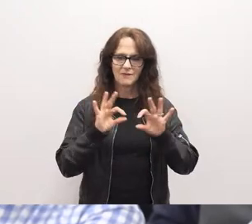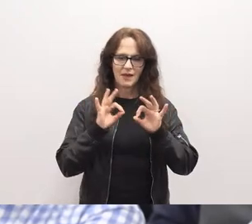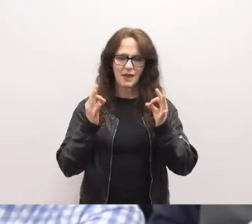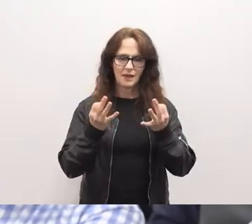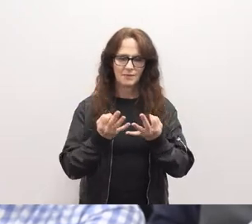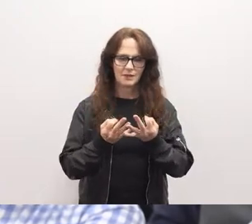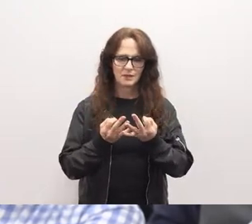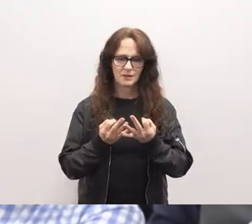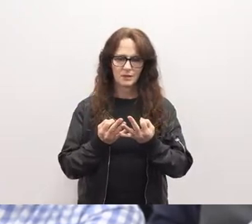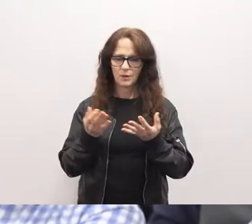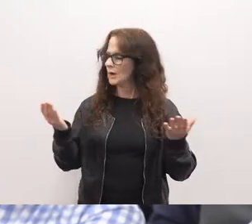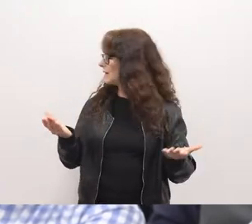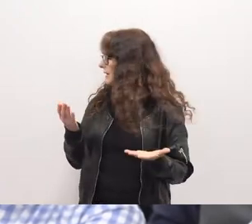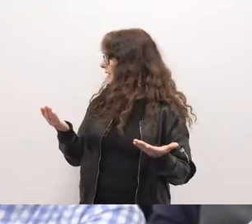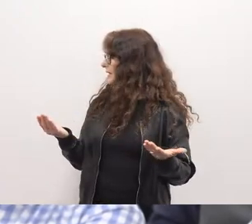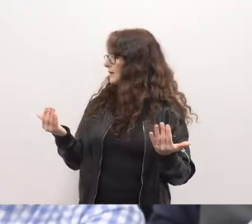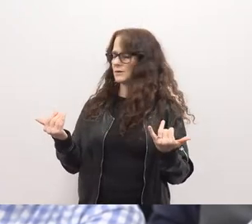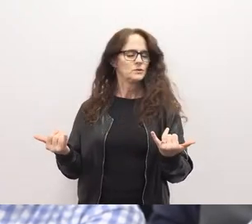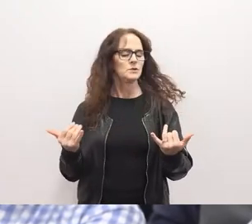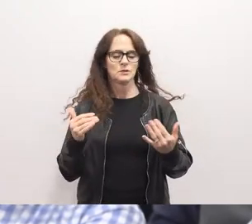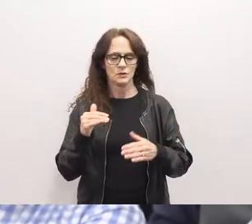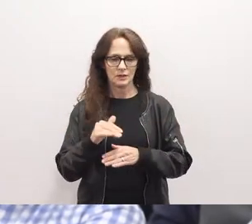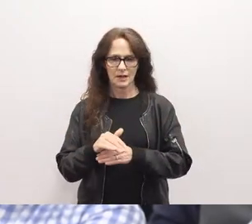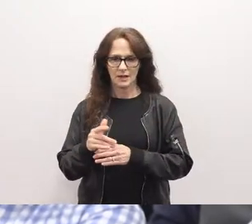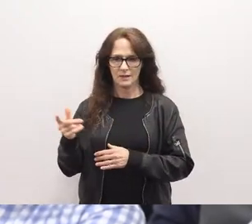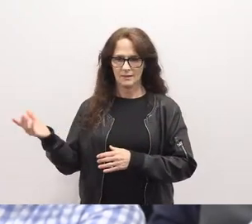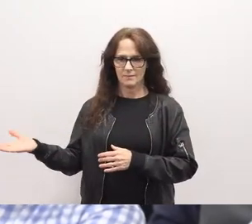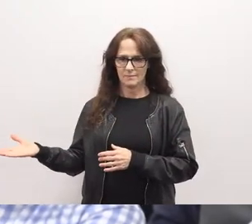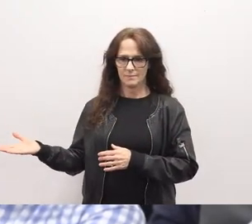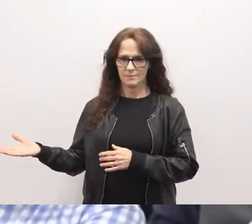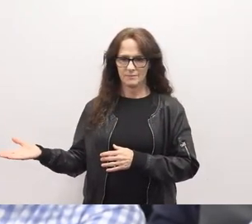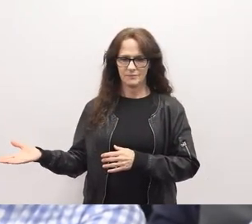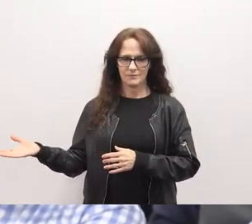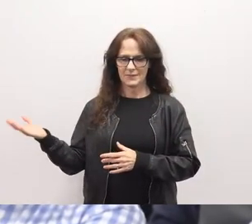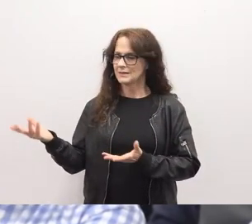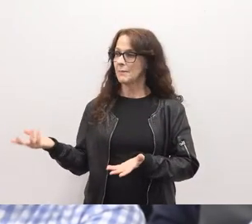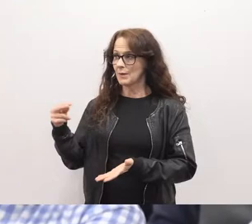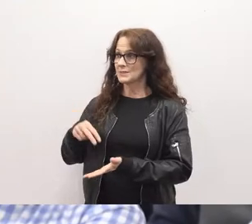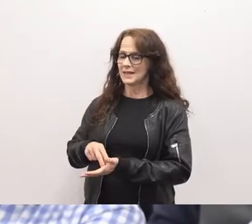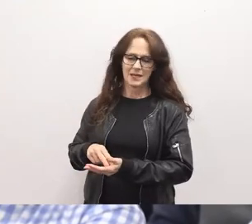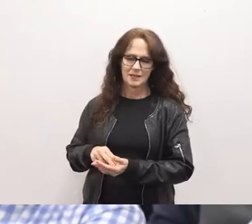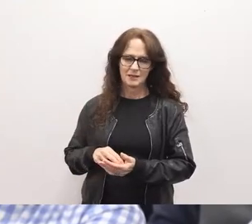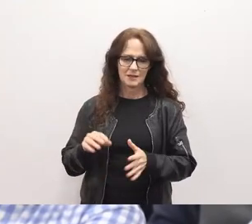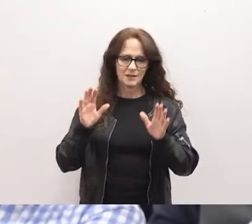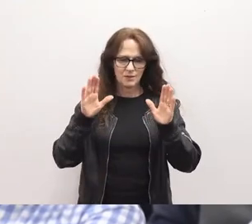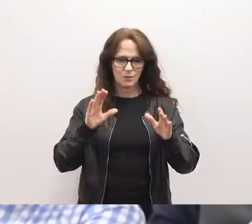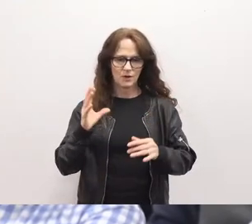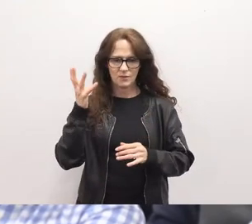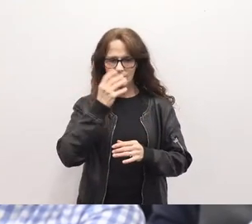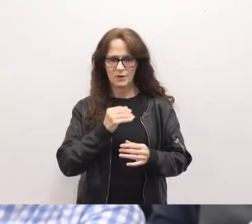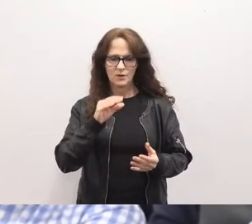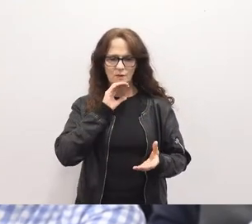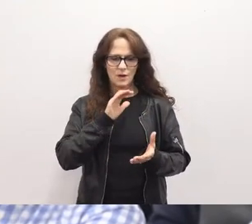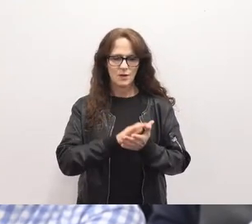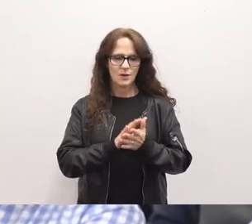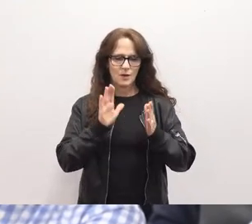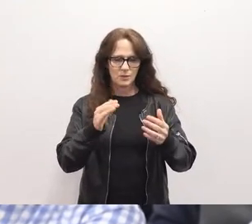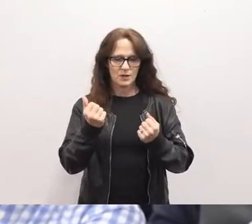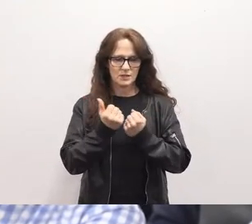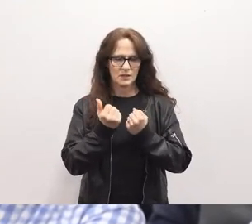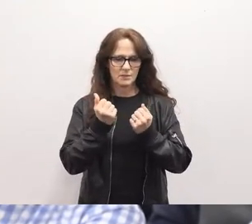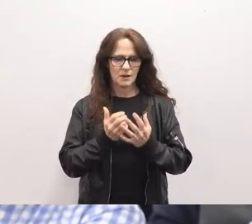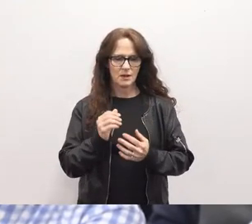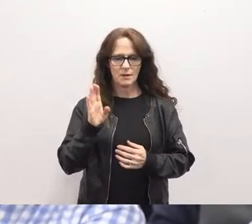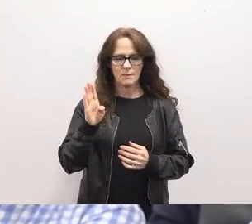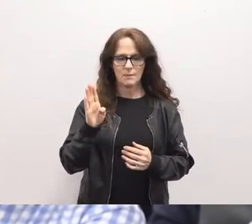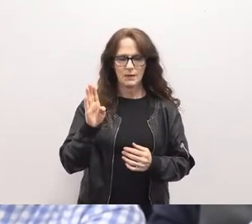who have joined me here tonight. This is the part where you stand. First is my wonderful, beautiful wife and greatest supporter,